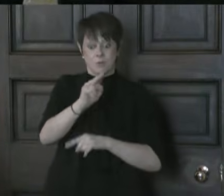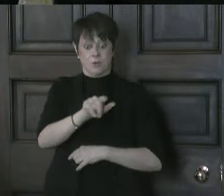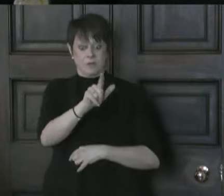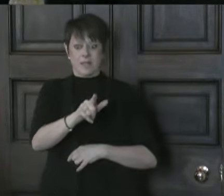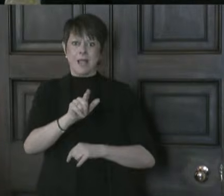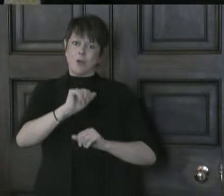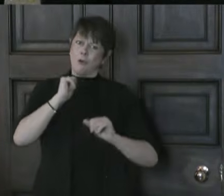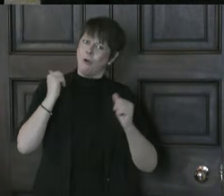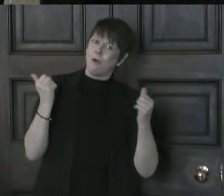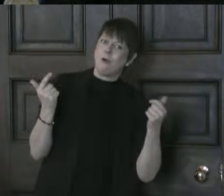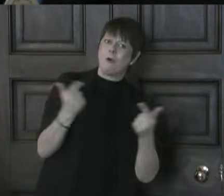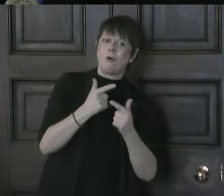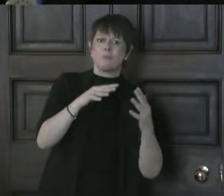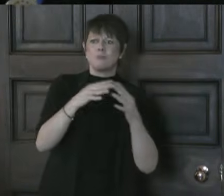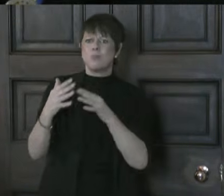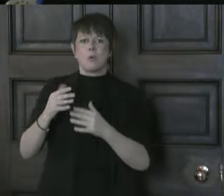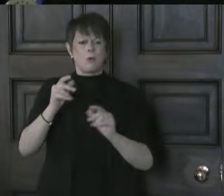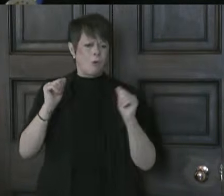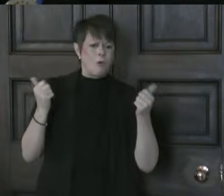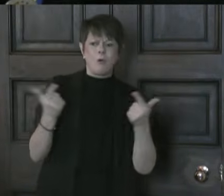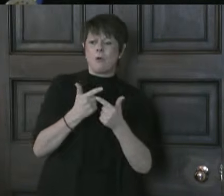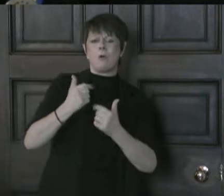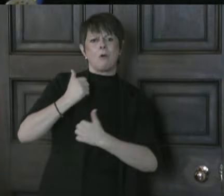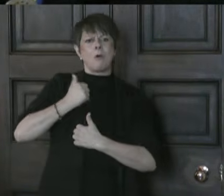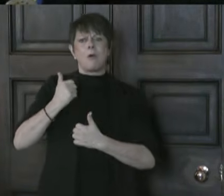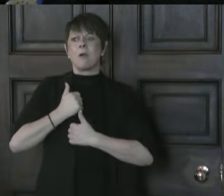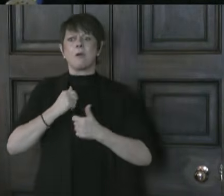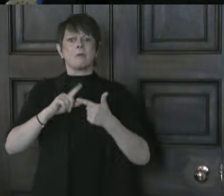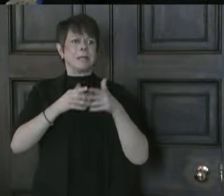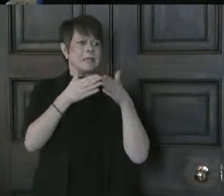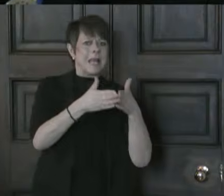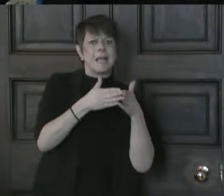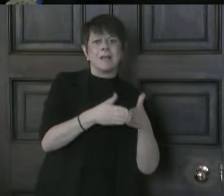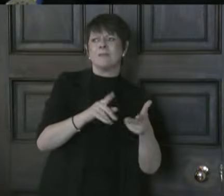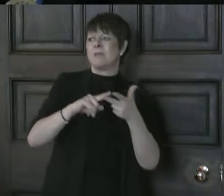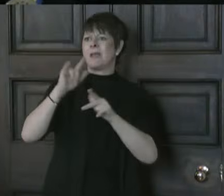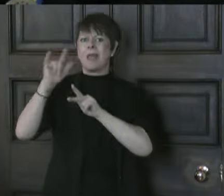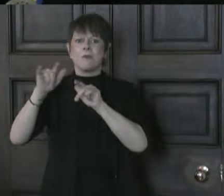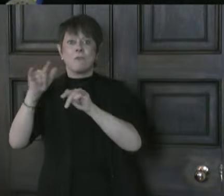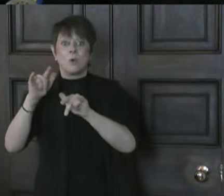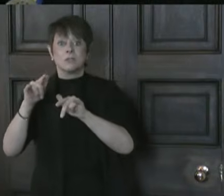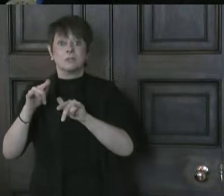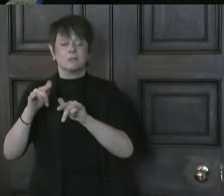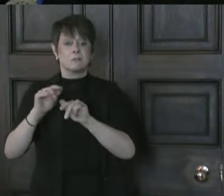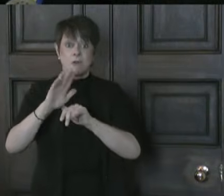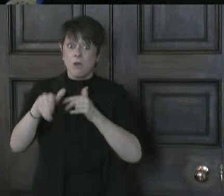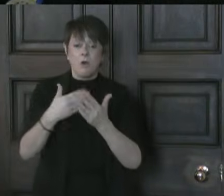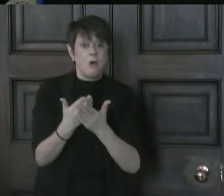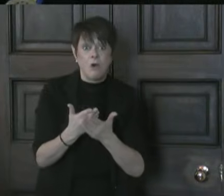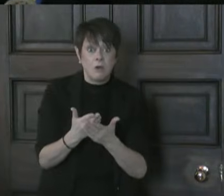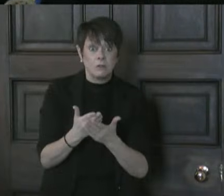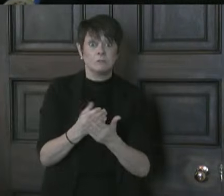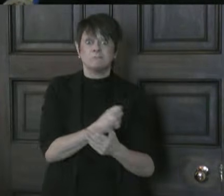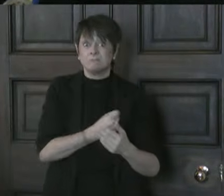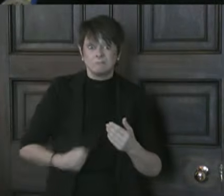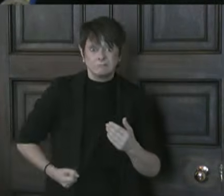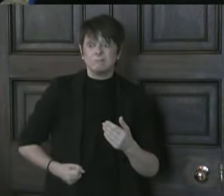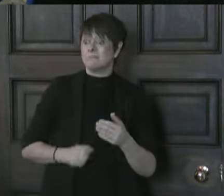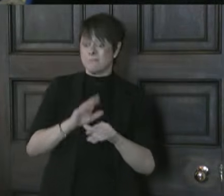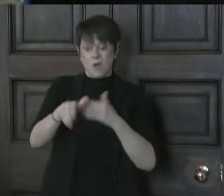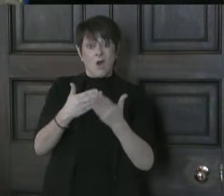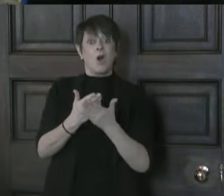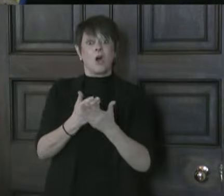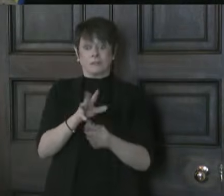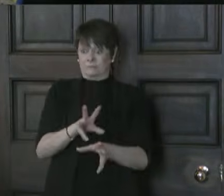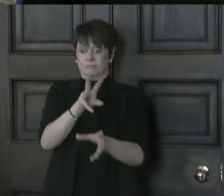in all branches of the military, Army, Navy, and Air Force, whether in the military of Newfoundland and